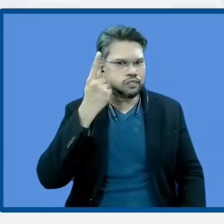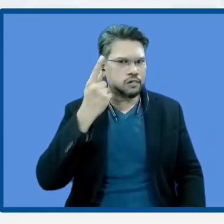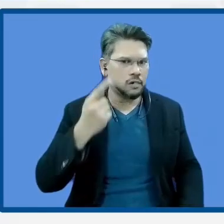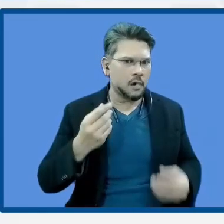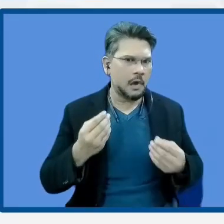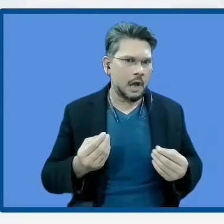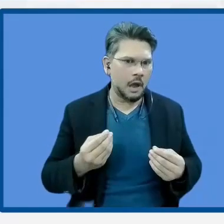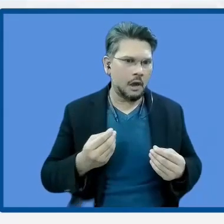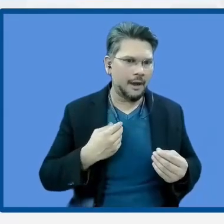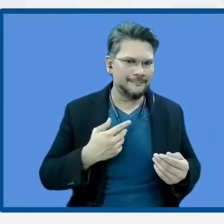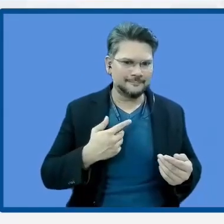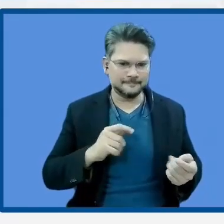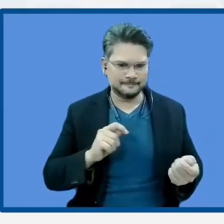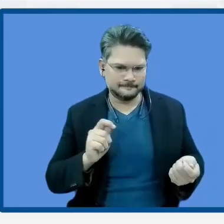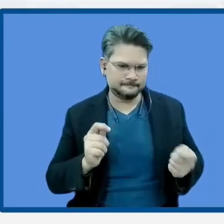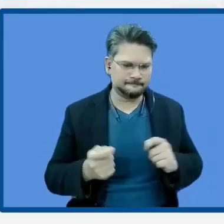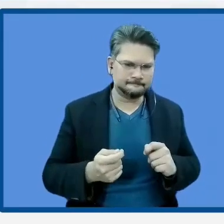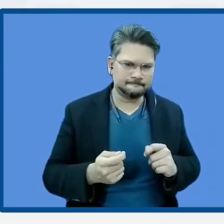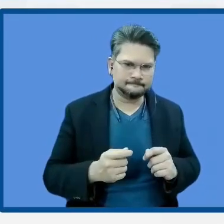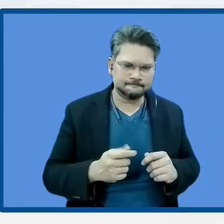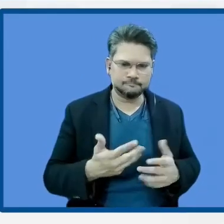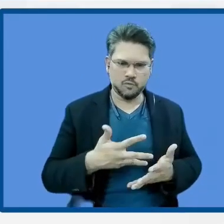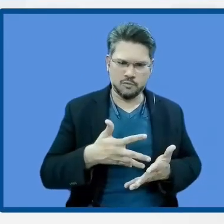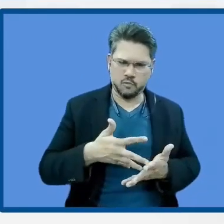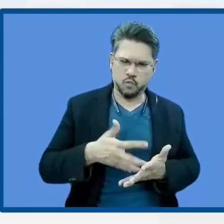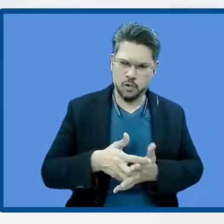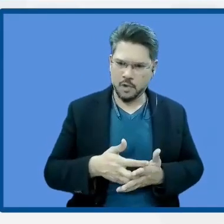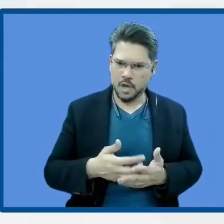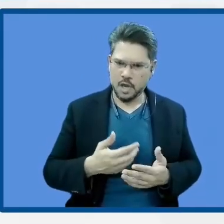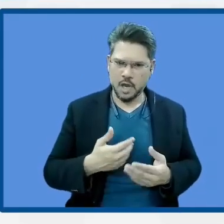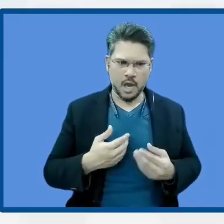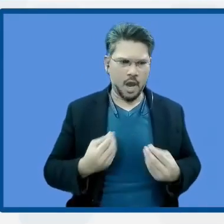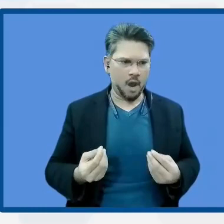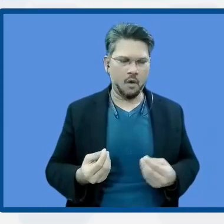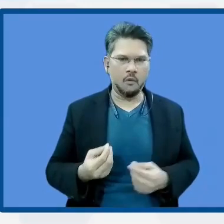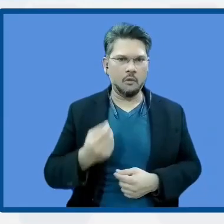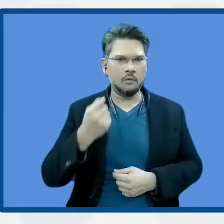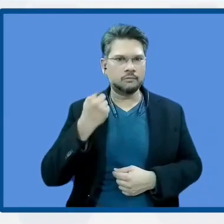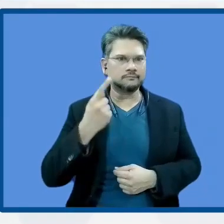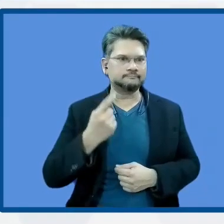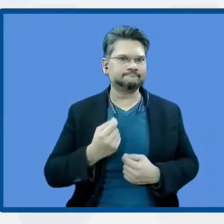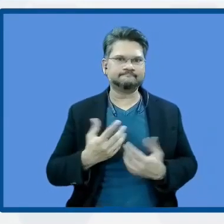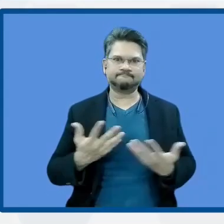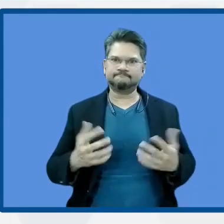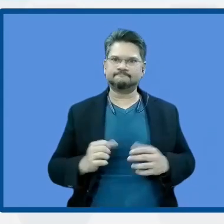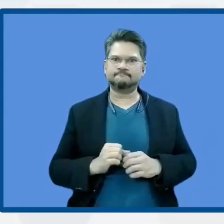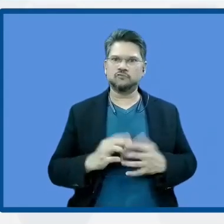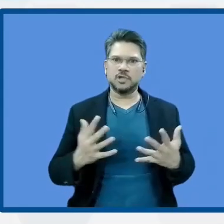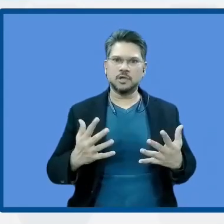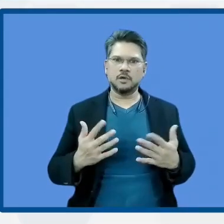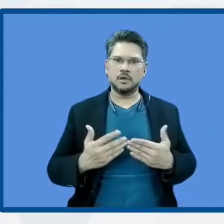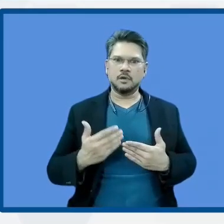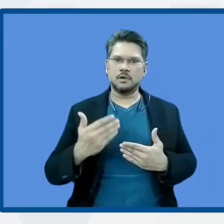the concept of vulnerability in the face of threat. There's still 7 years until we